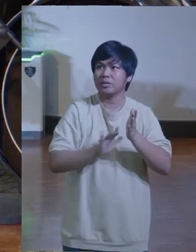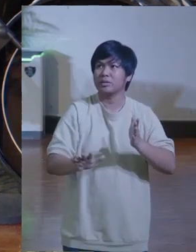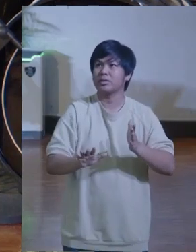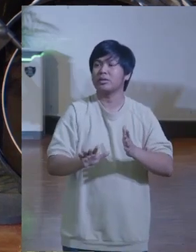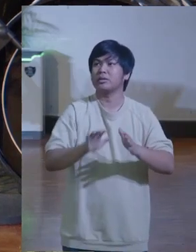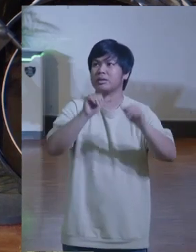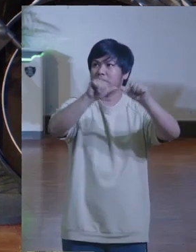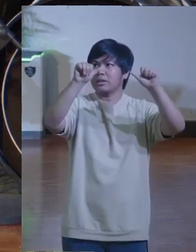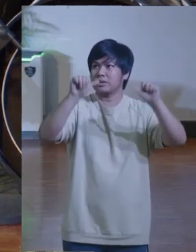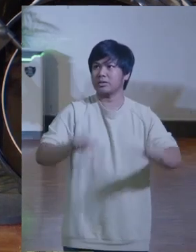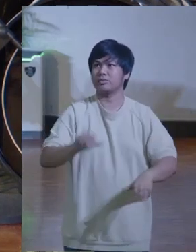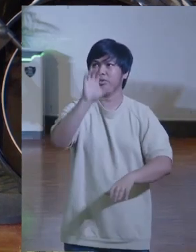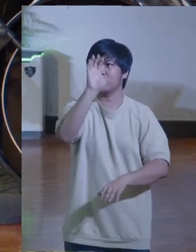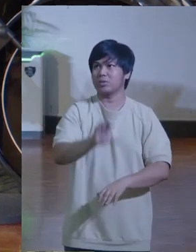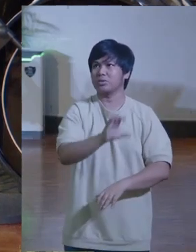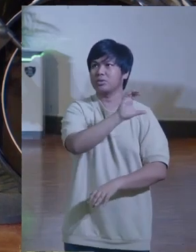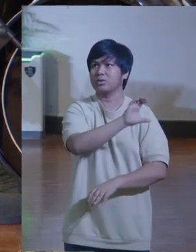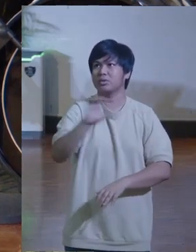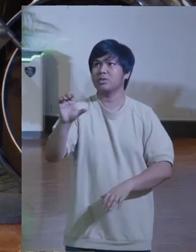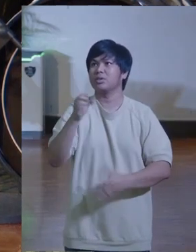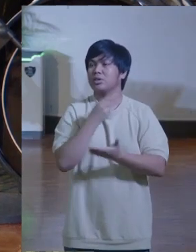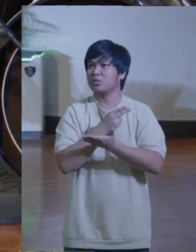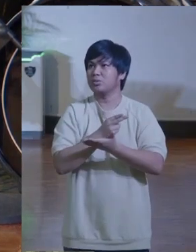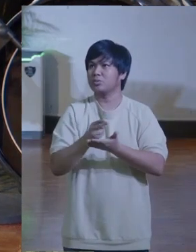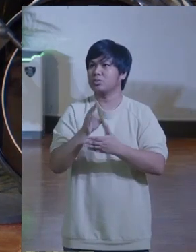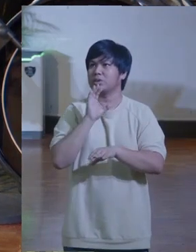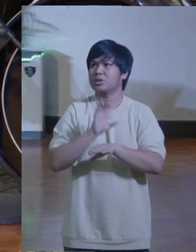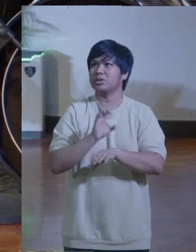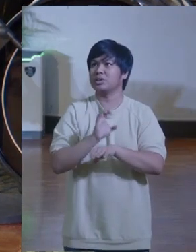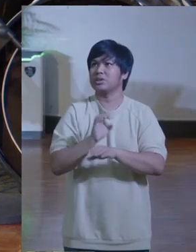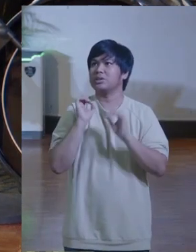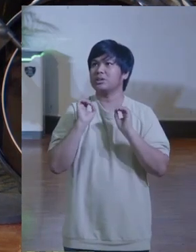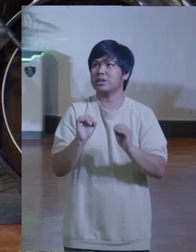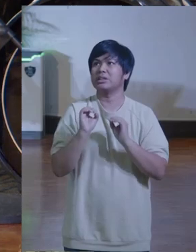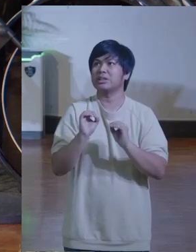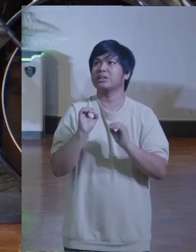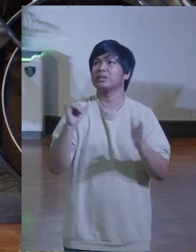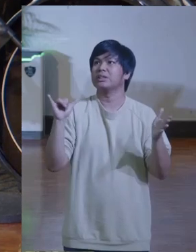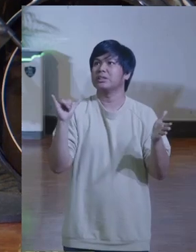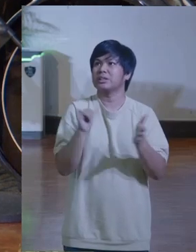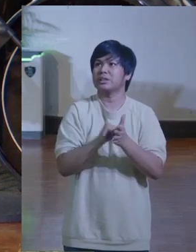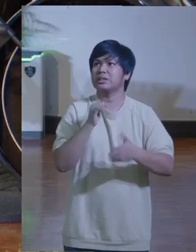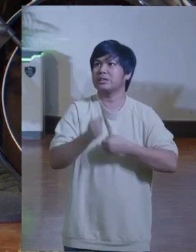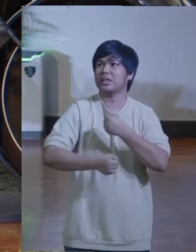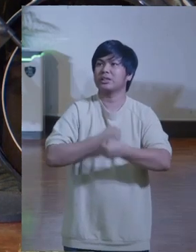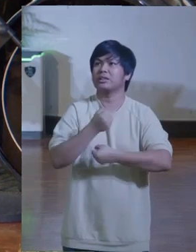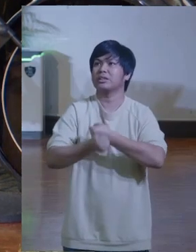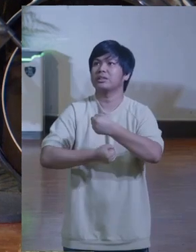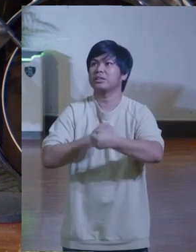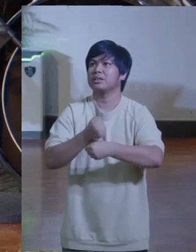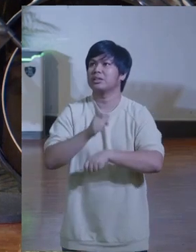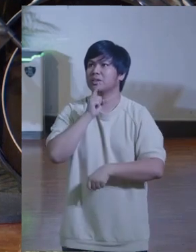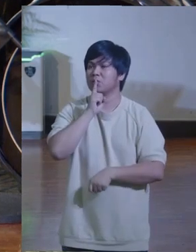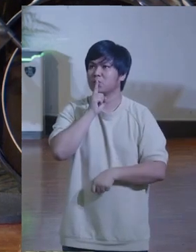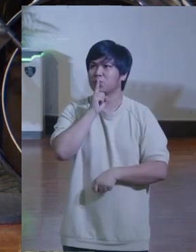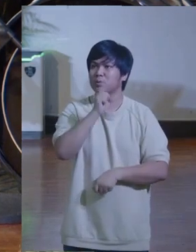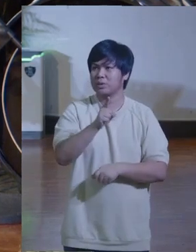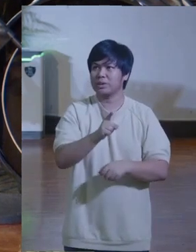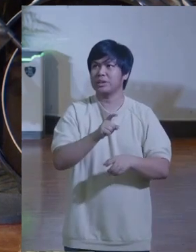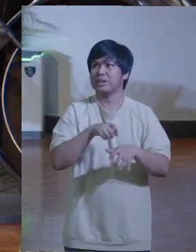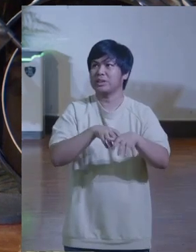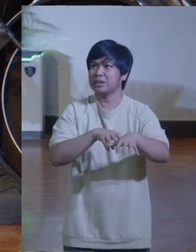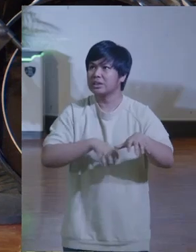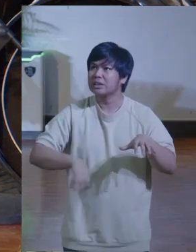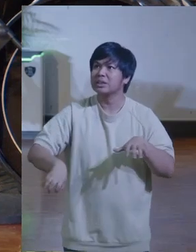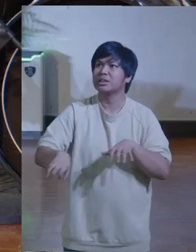manner on the altar of the cross, the Holy Synod teaches that this sacrifice is